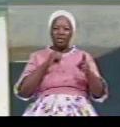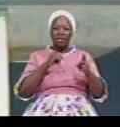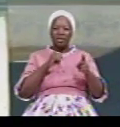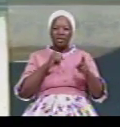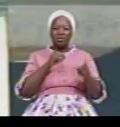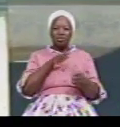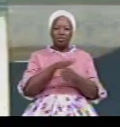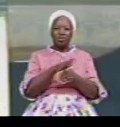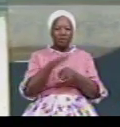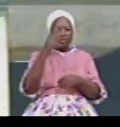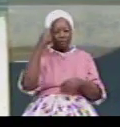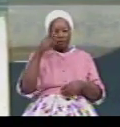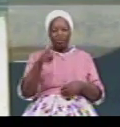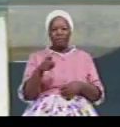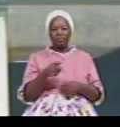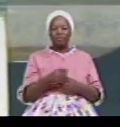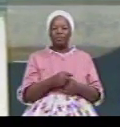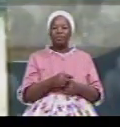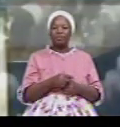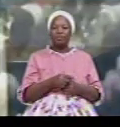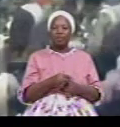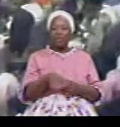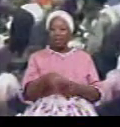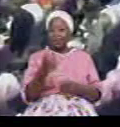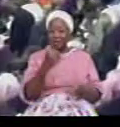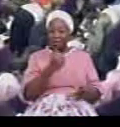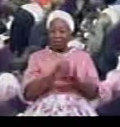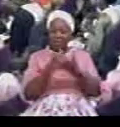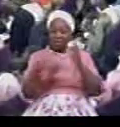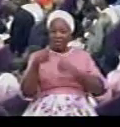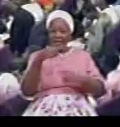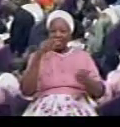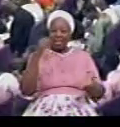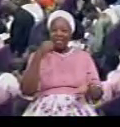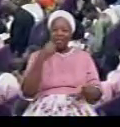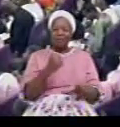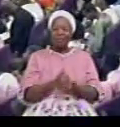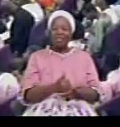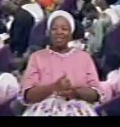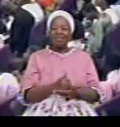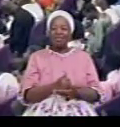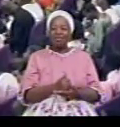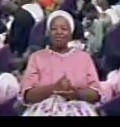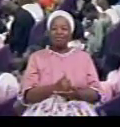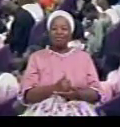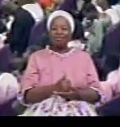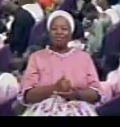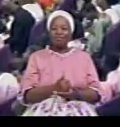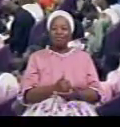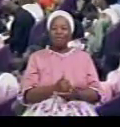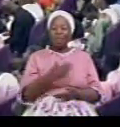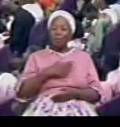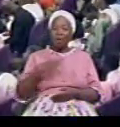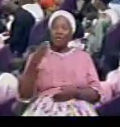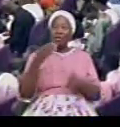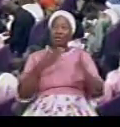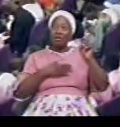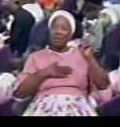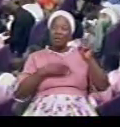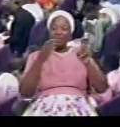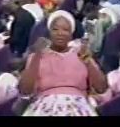thee. Any amen in the house? My grace